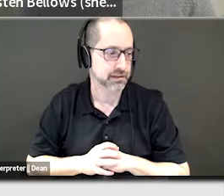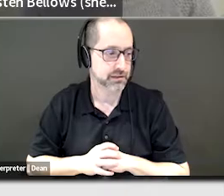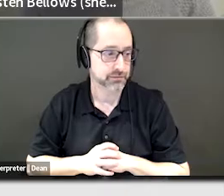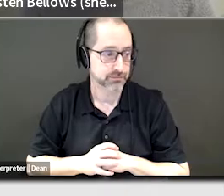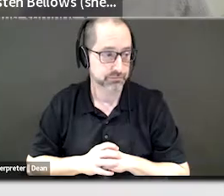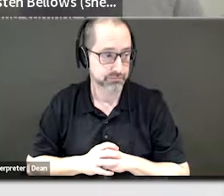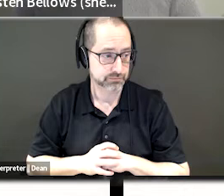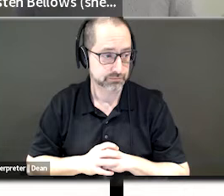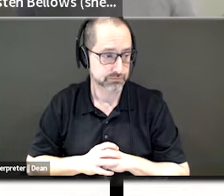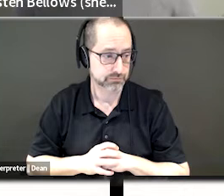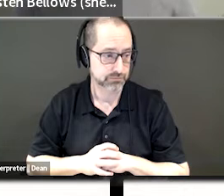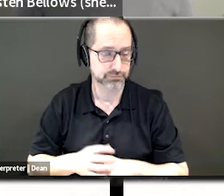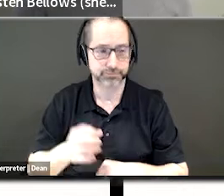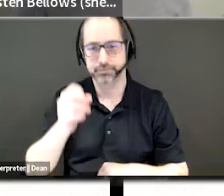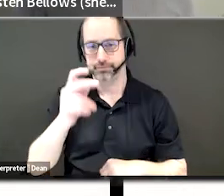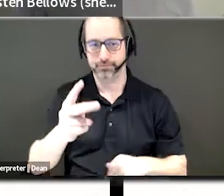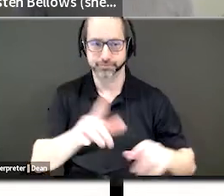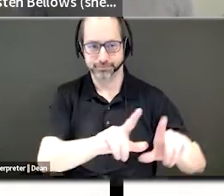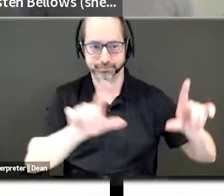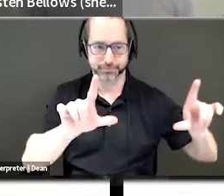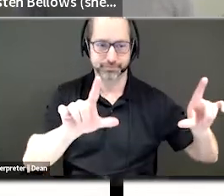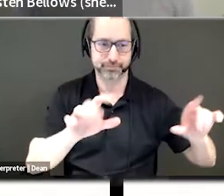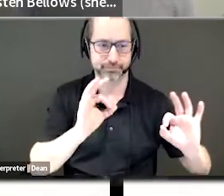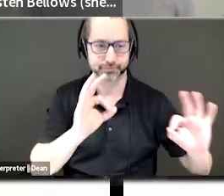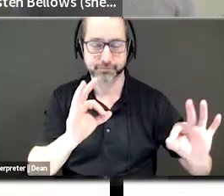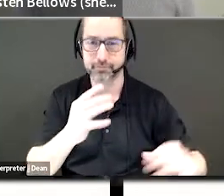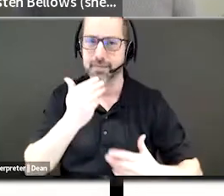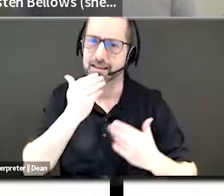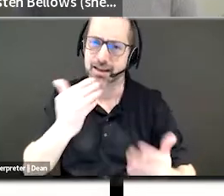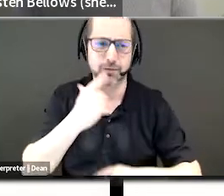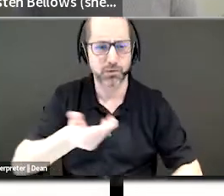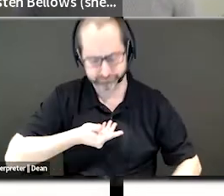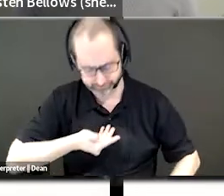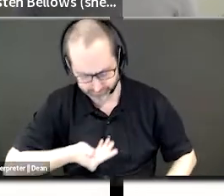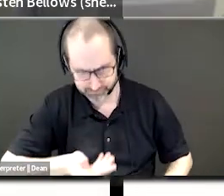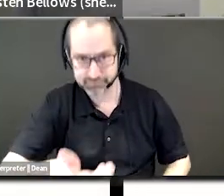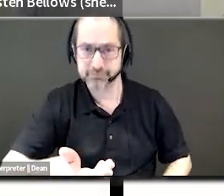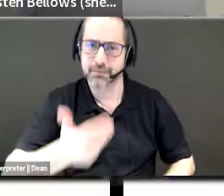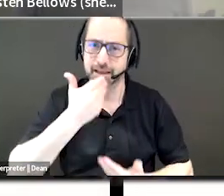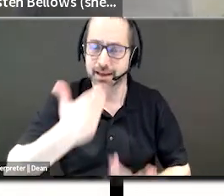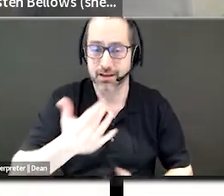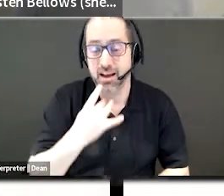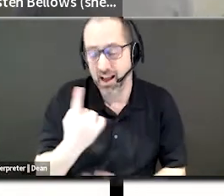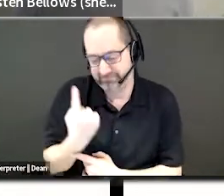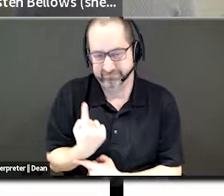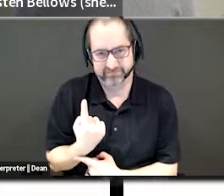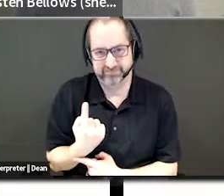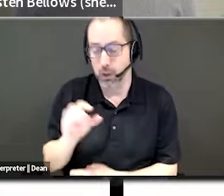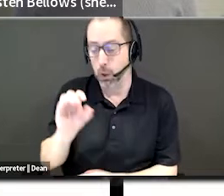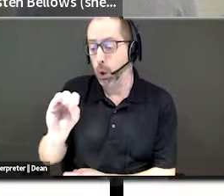From the beginning. All right, thank you so much for having me here today. Yeah, it will just be me,